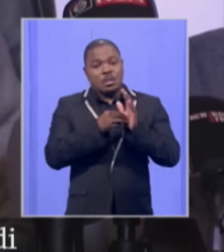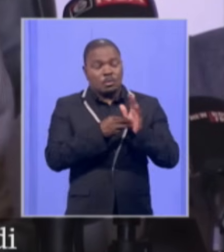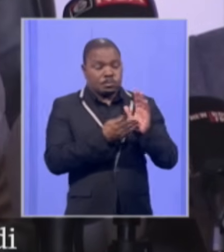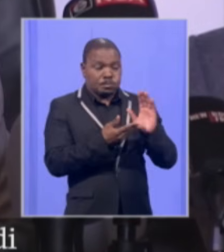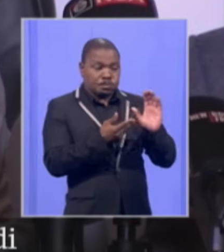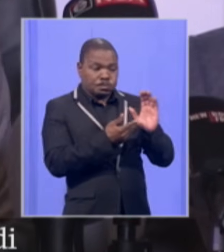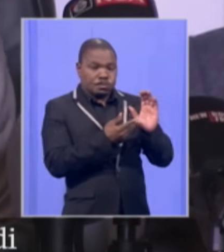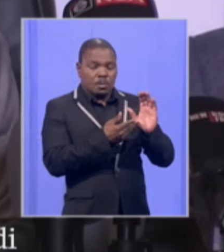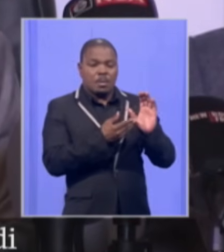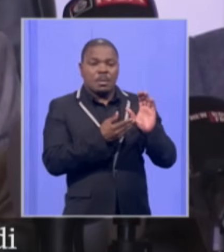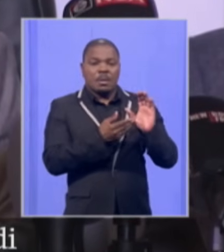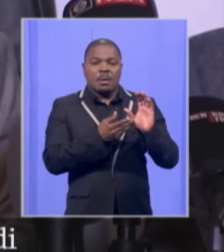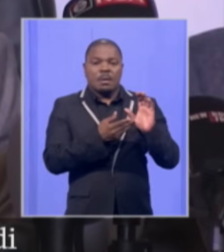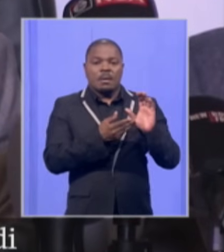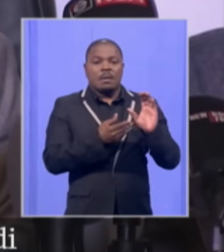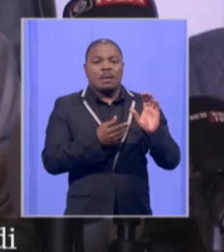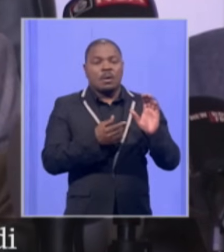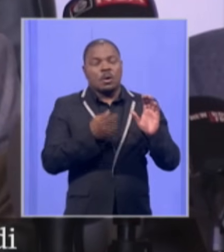of